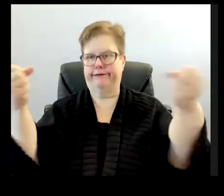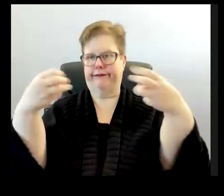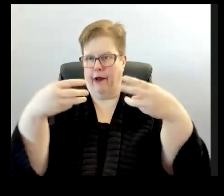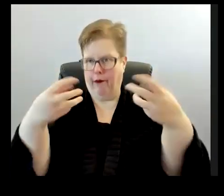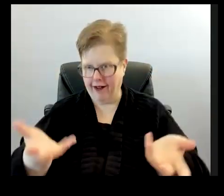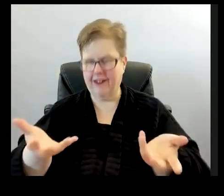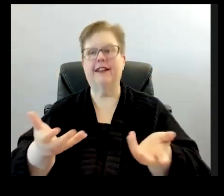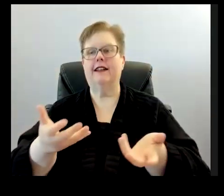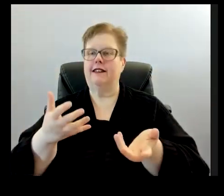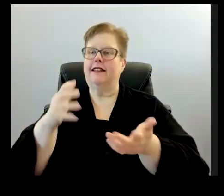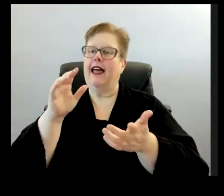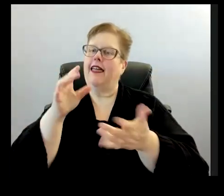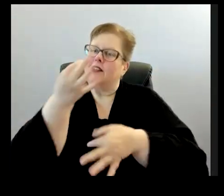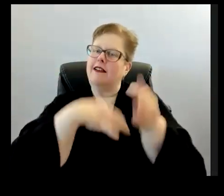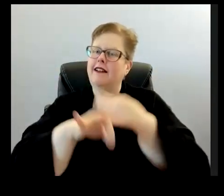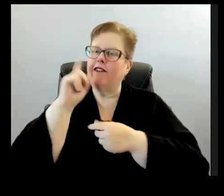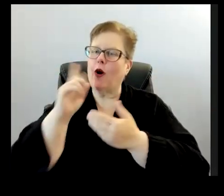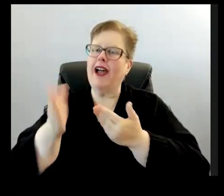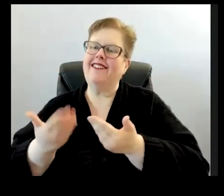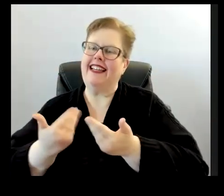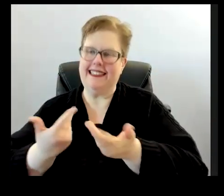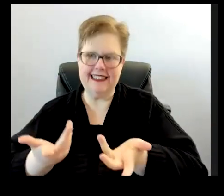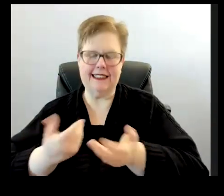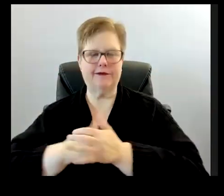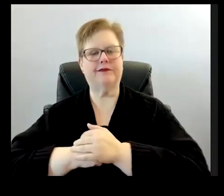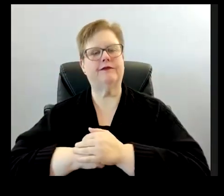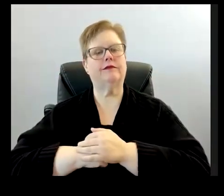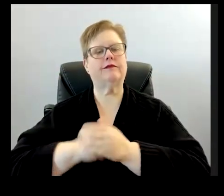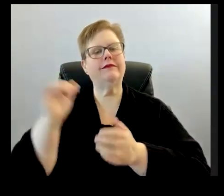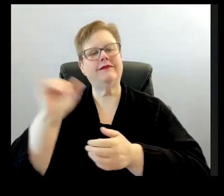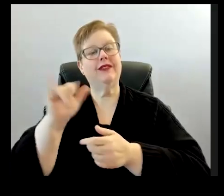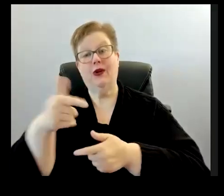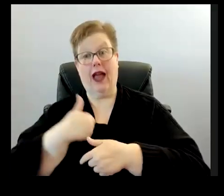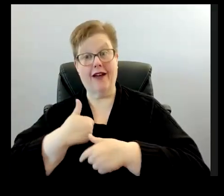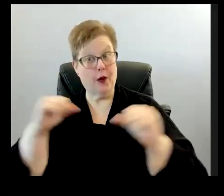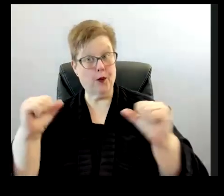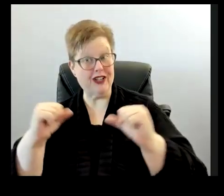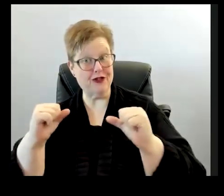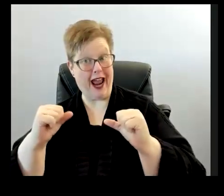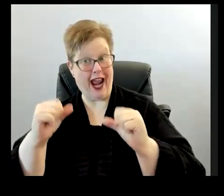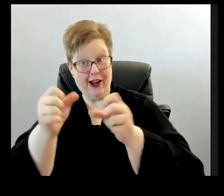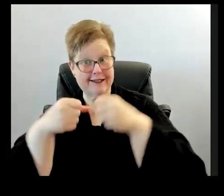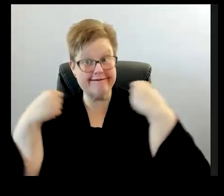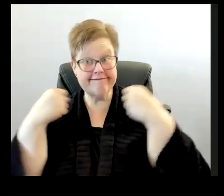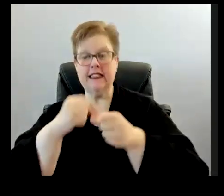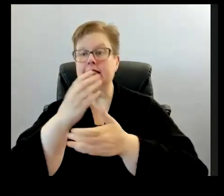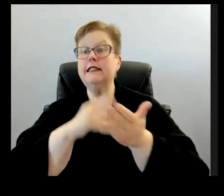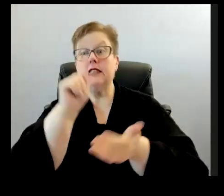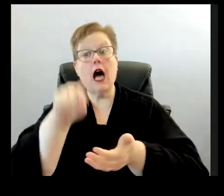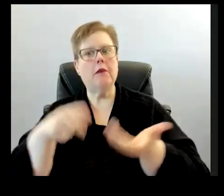we recognize there's a trade-off for that convenience. And of course, you have a refrigerator. That can be things you've prepped ahead